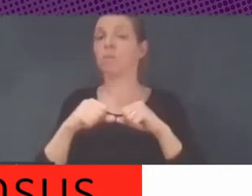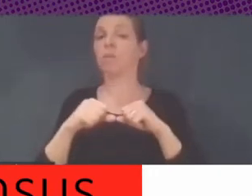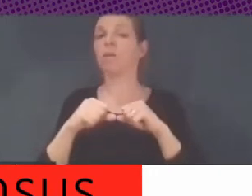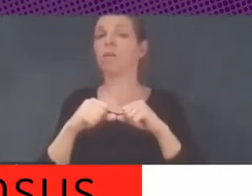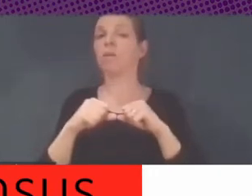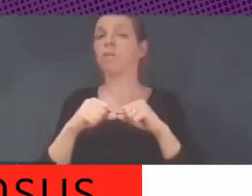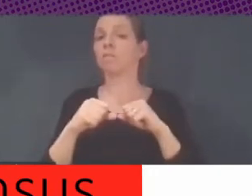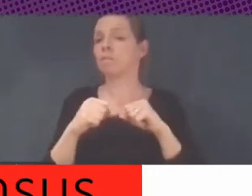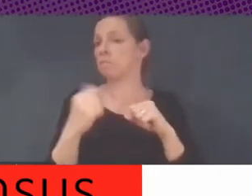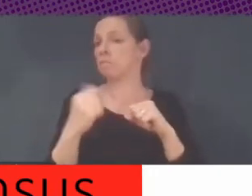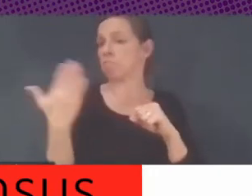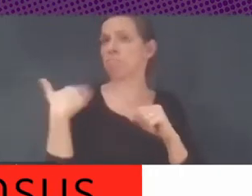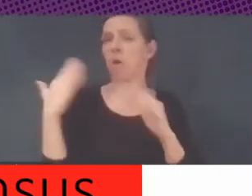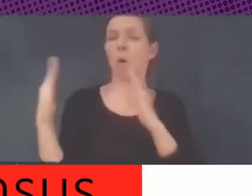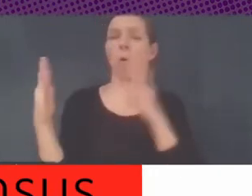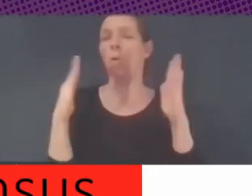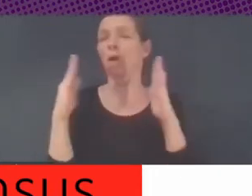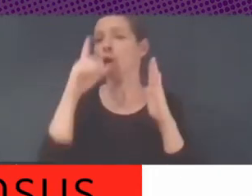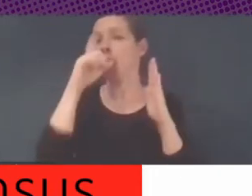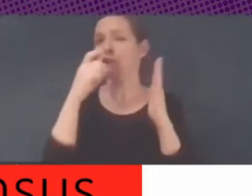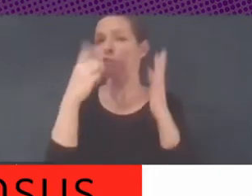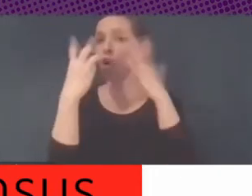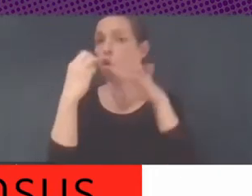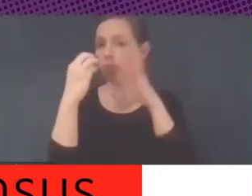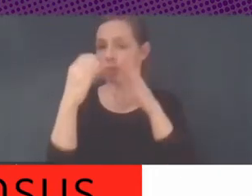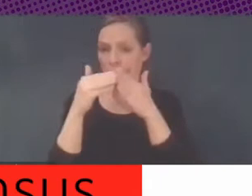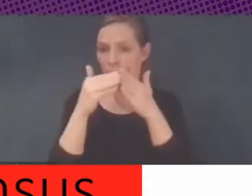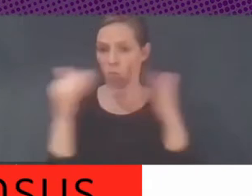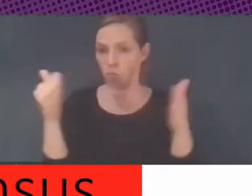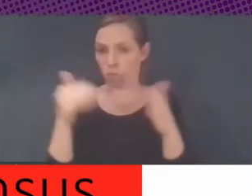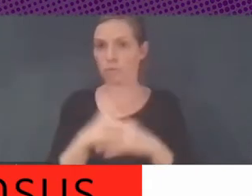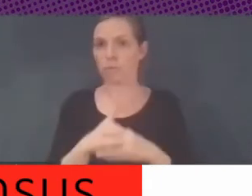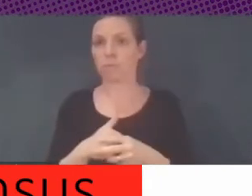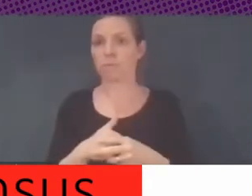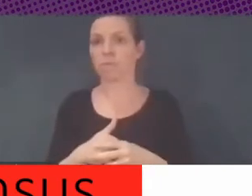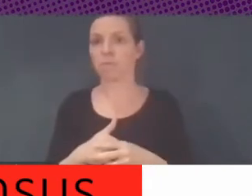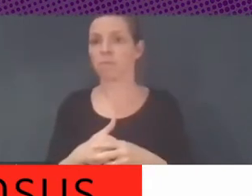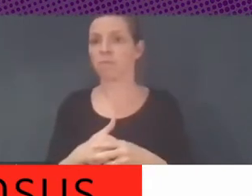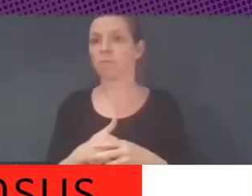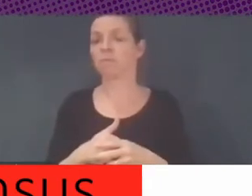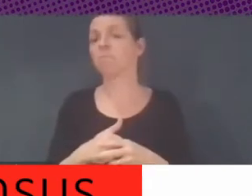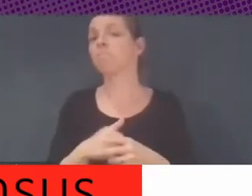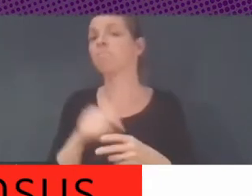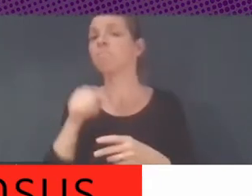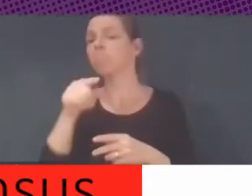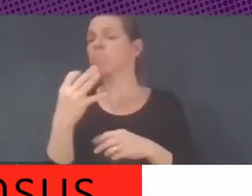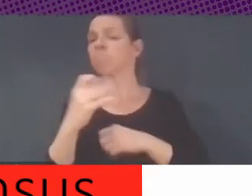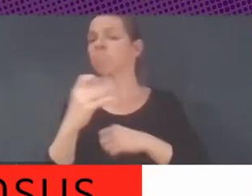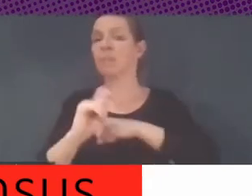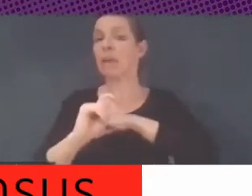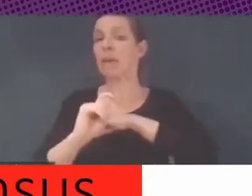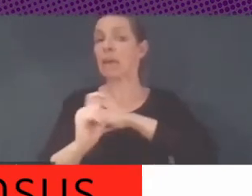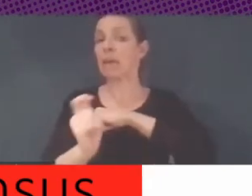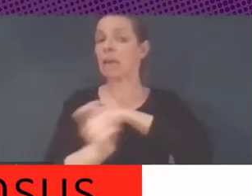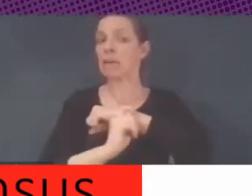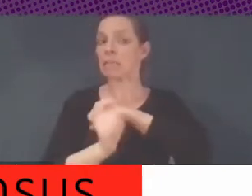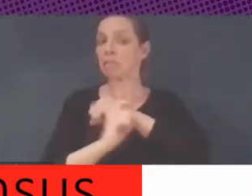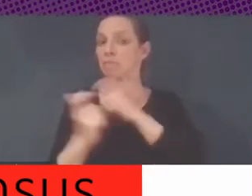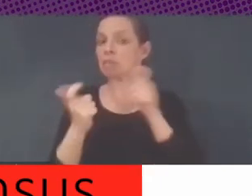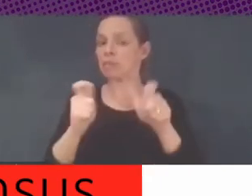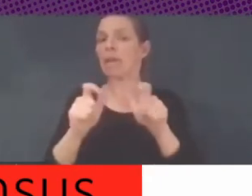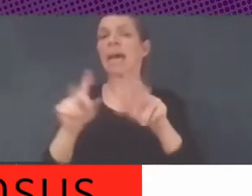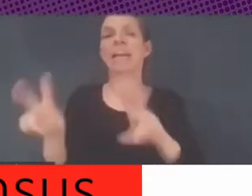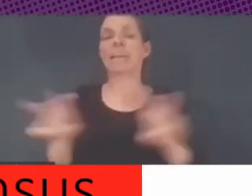neoliberalism sort of promoted by Margaret Thatcher or by Ronald Dragon promoted